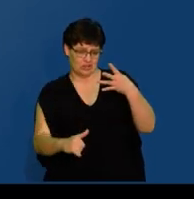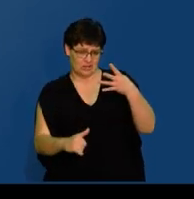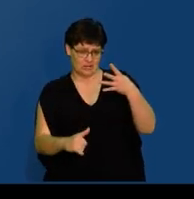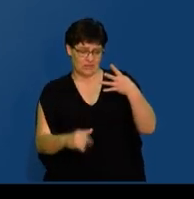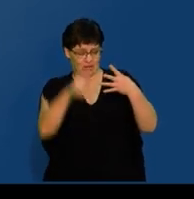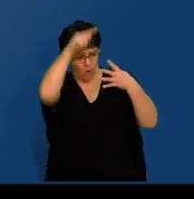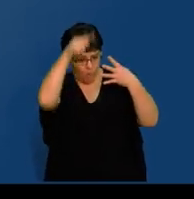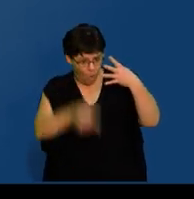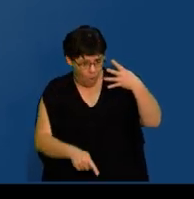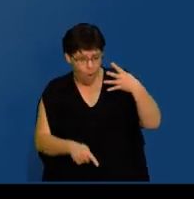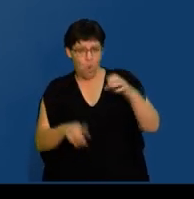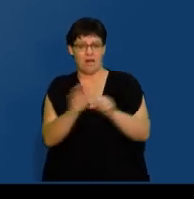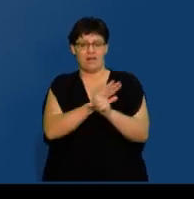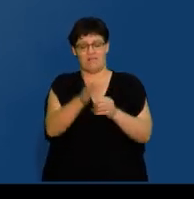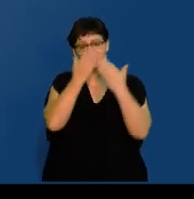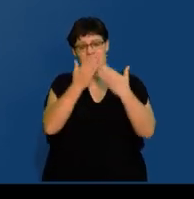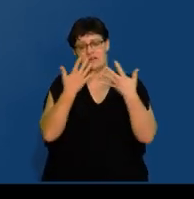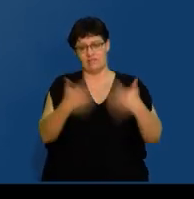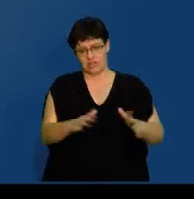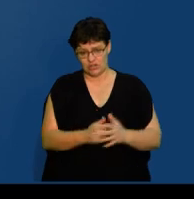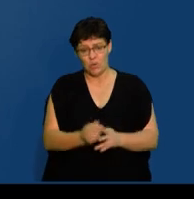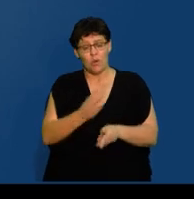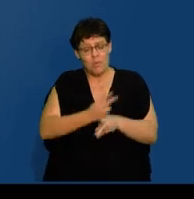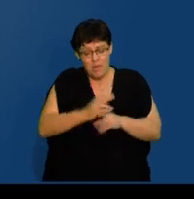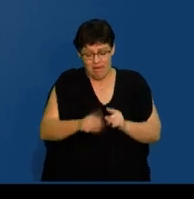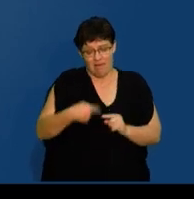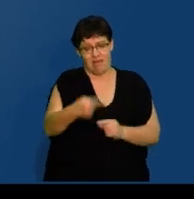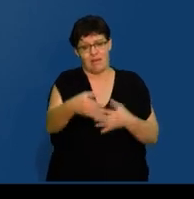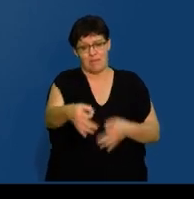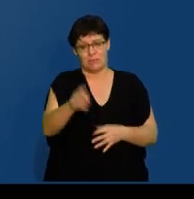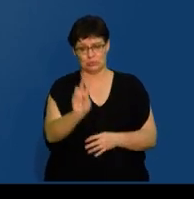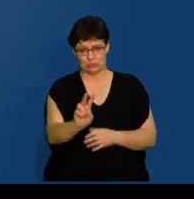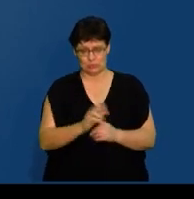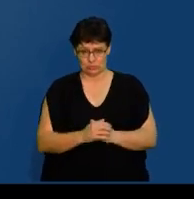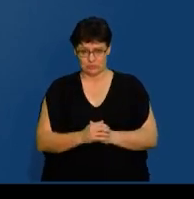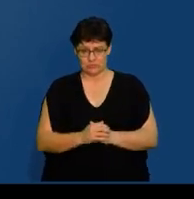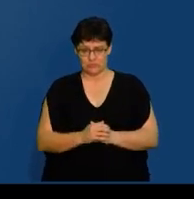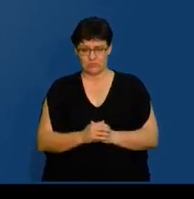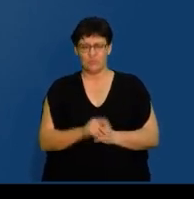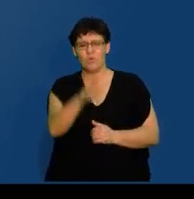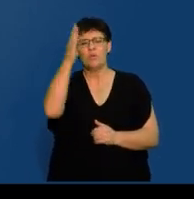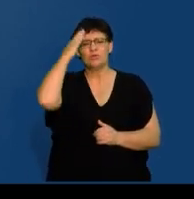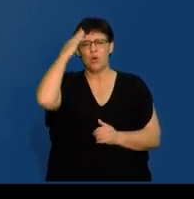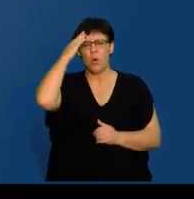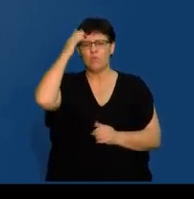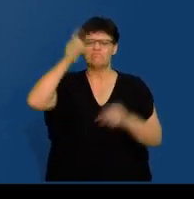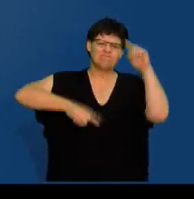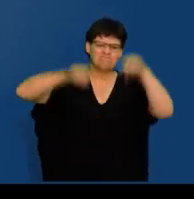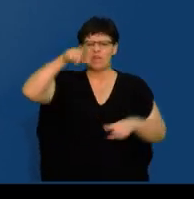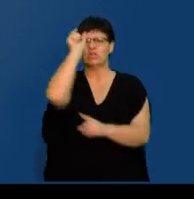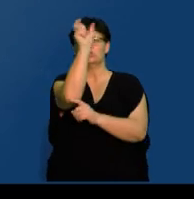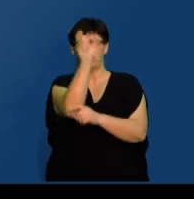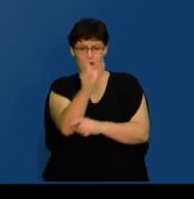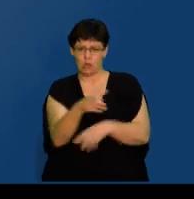through each of these components when you're preparing for paper 2. We've got to know that there's a vast array of terminology